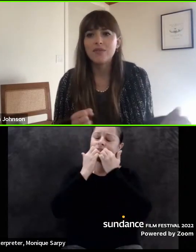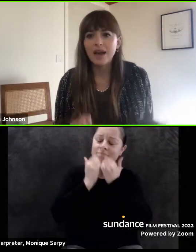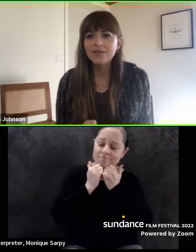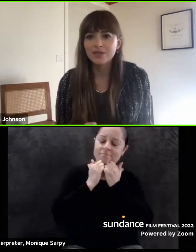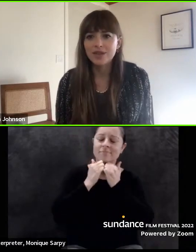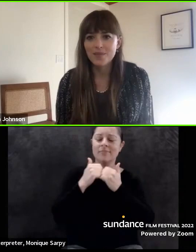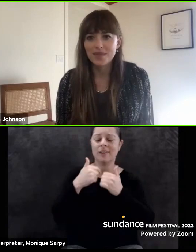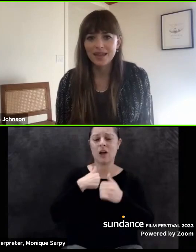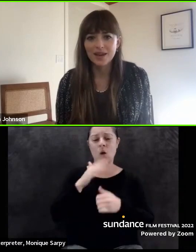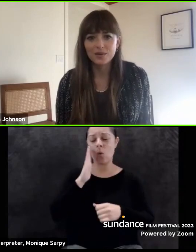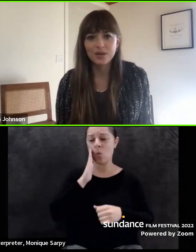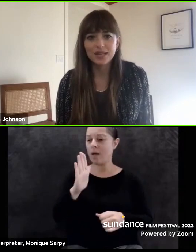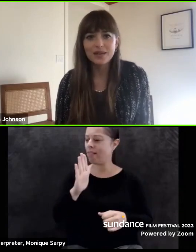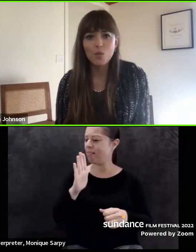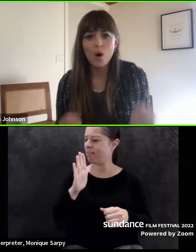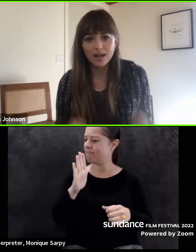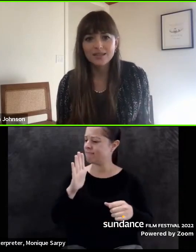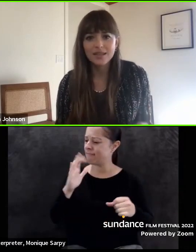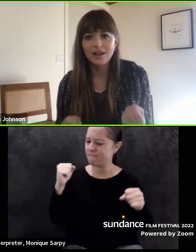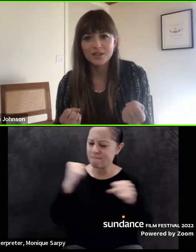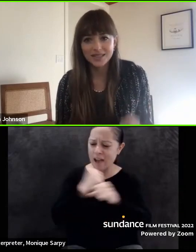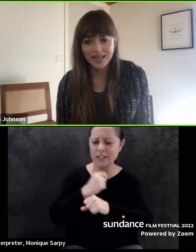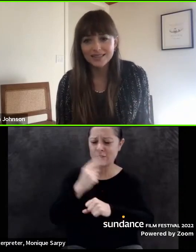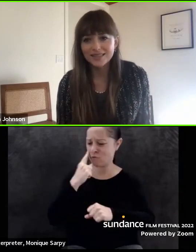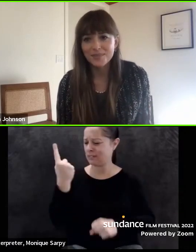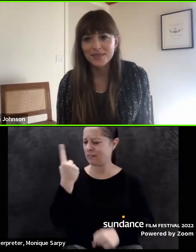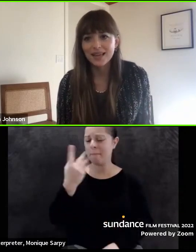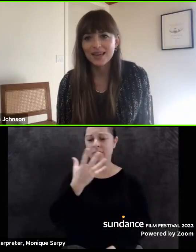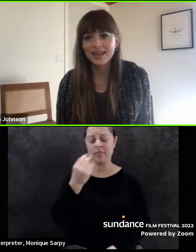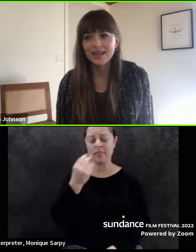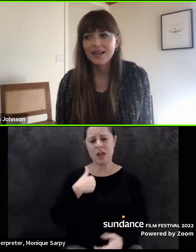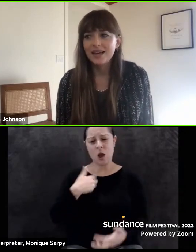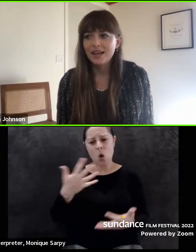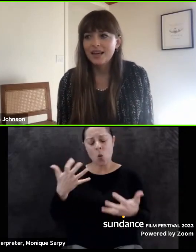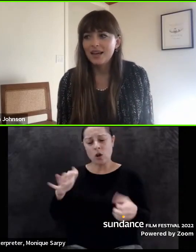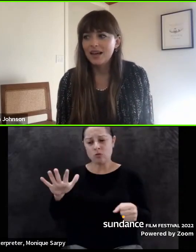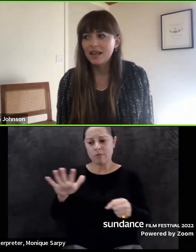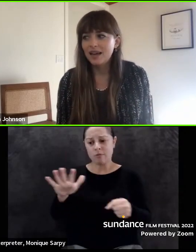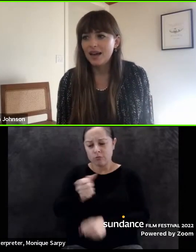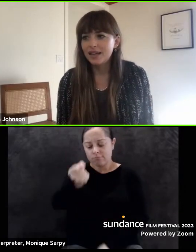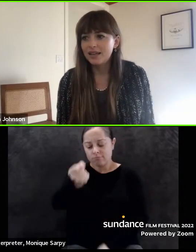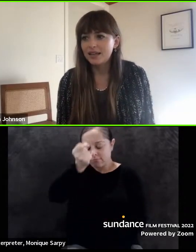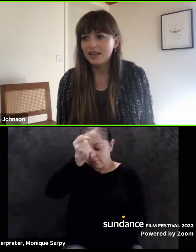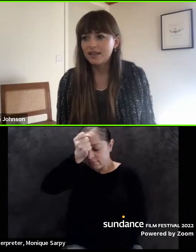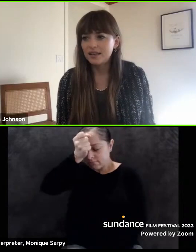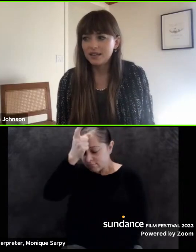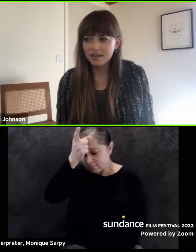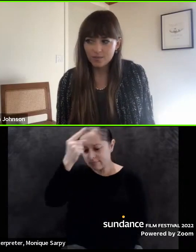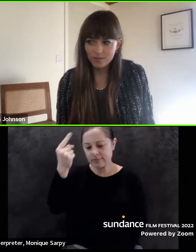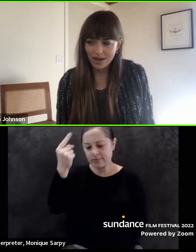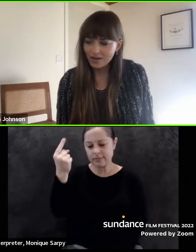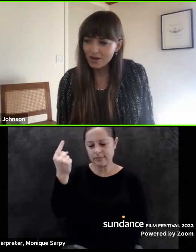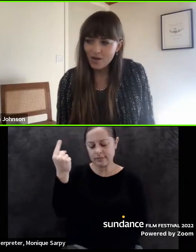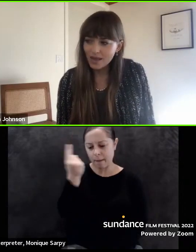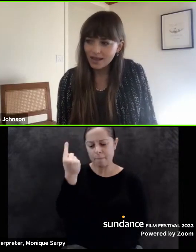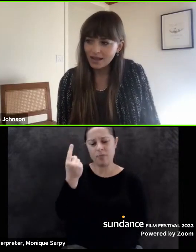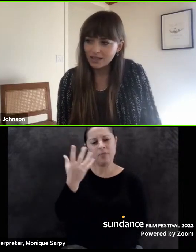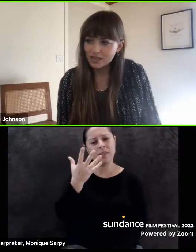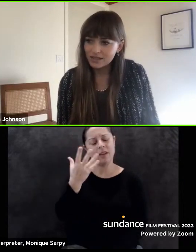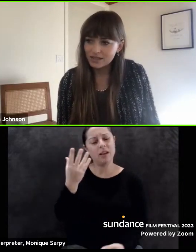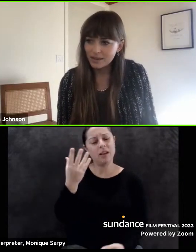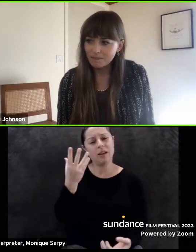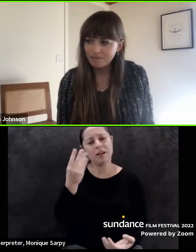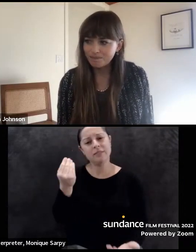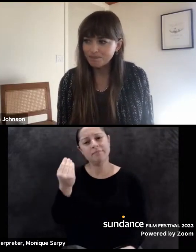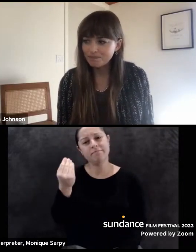really fight for something and I'll really want to understand something. And uh, I, I don't know. I think